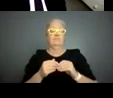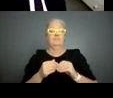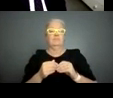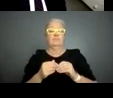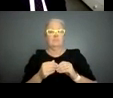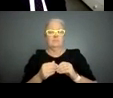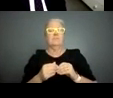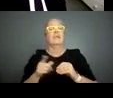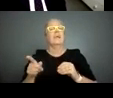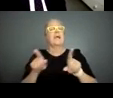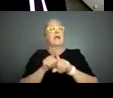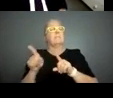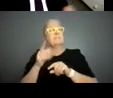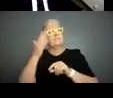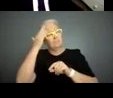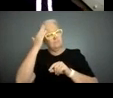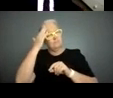teachers. Unfortunately,